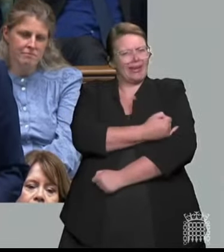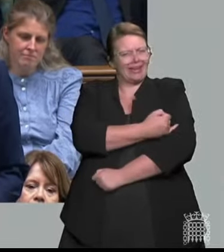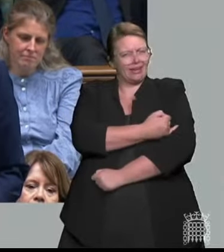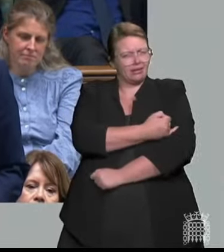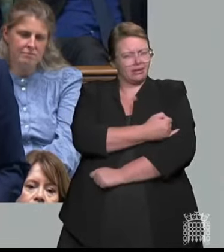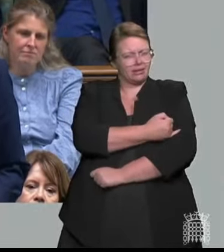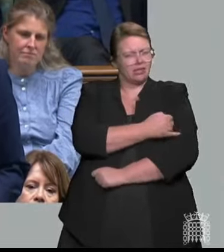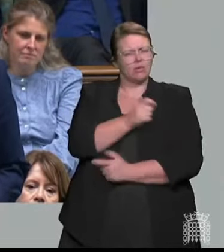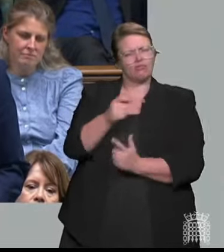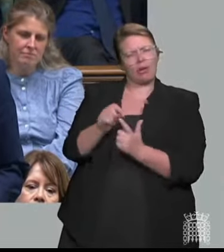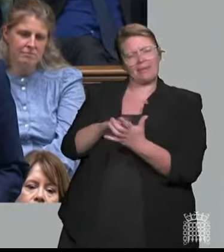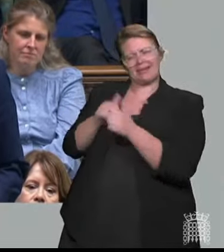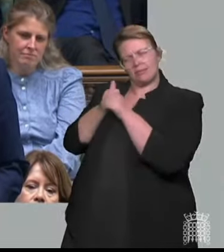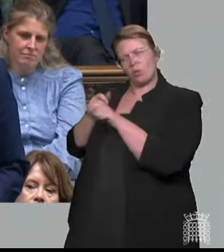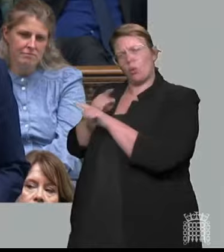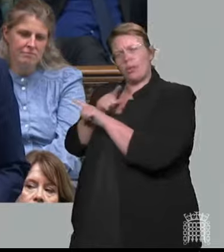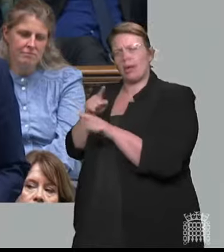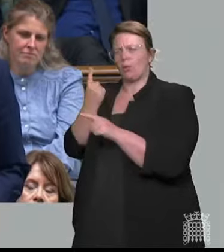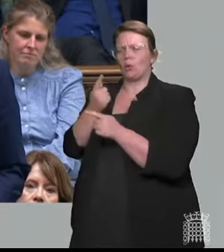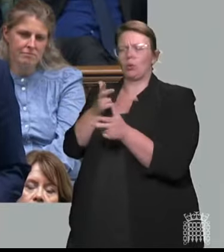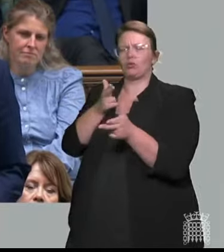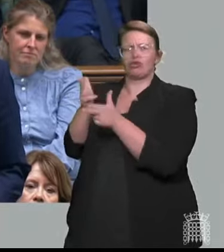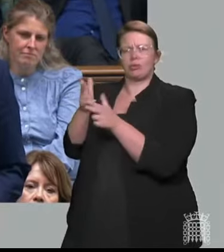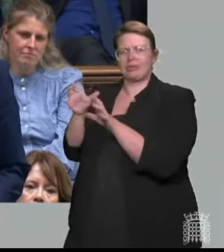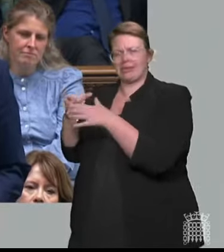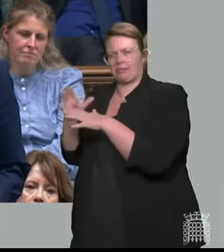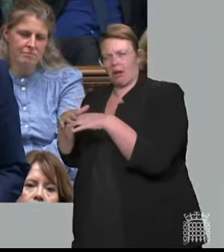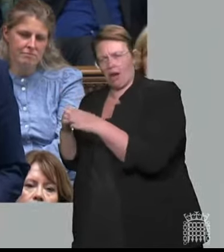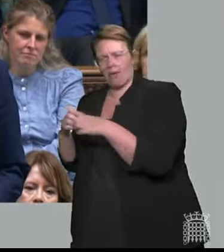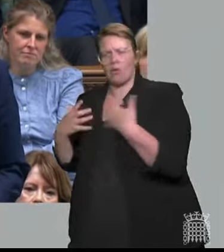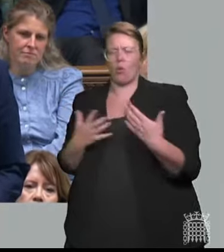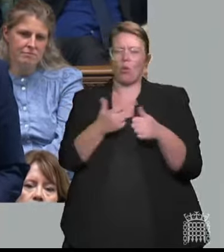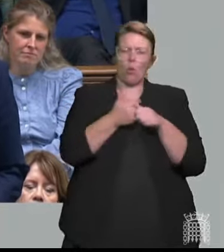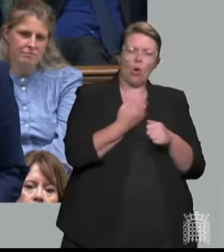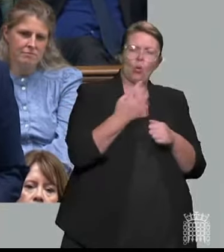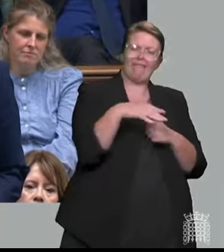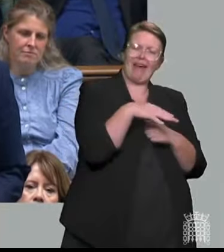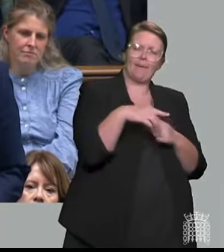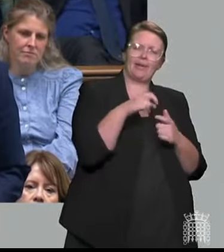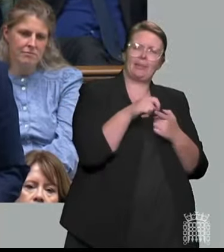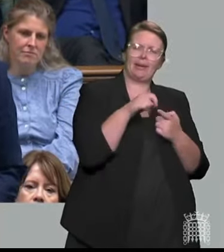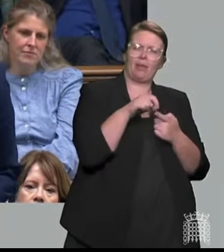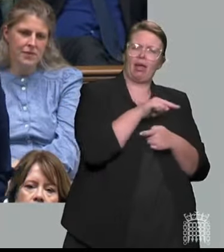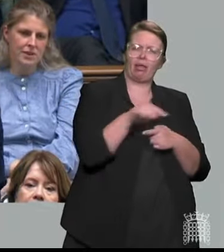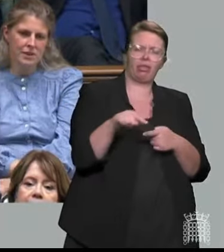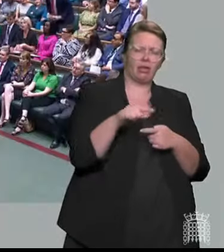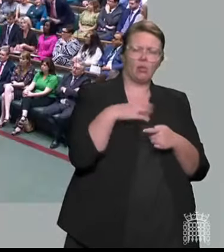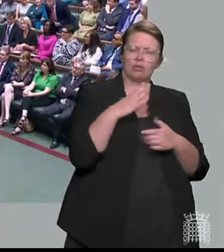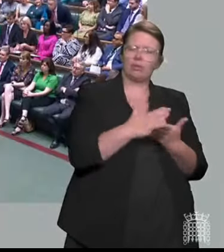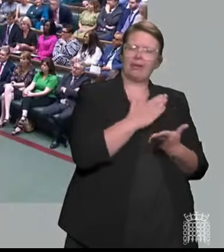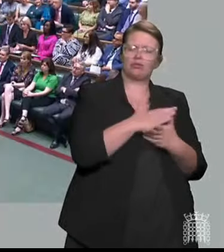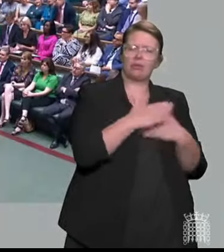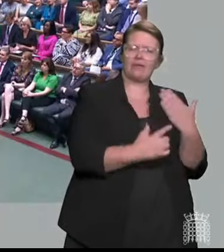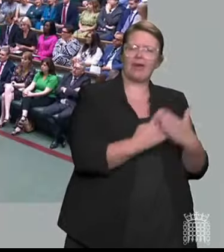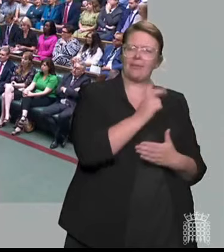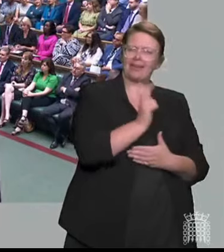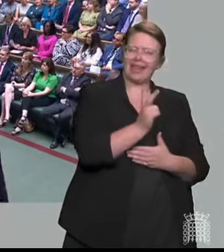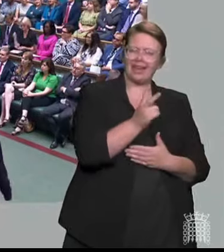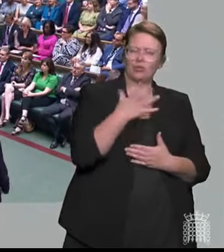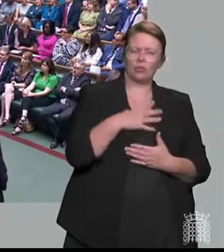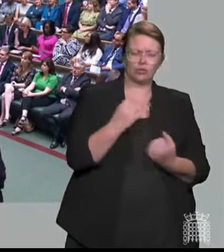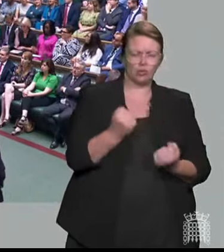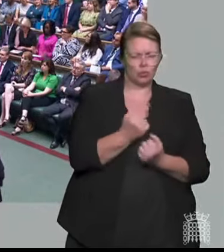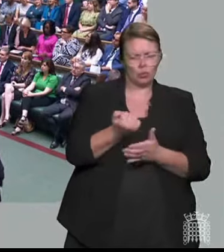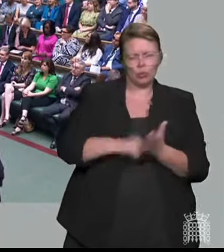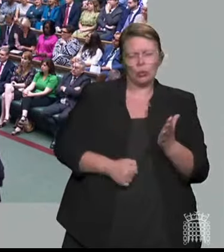in Plymouth who want to see no other tragedy like this ever happen again with stronger gun laws? Well, Mr.